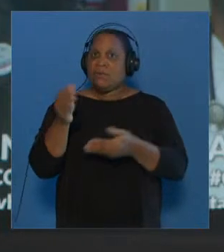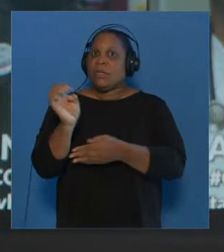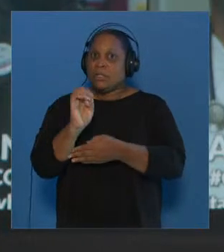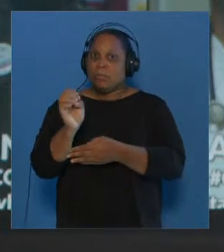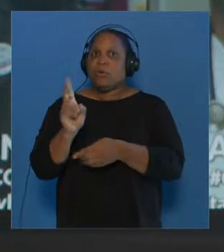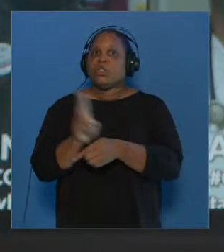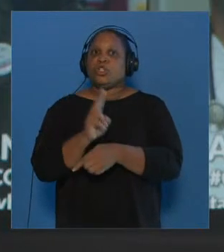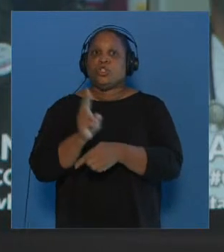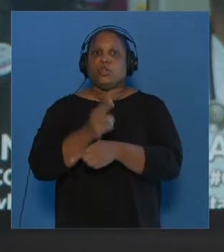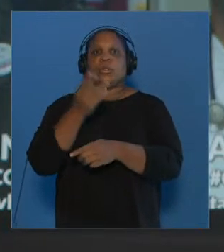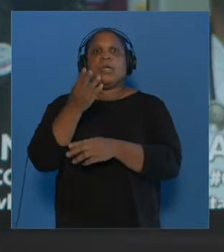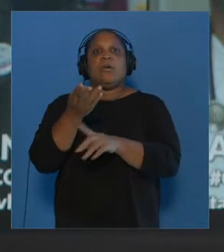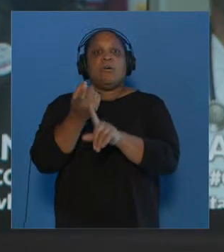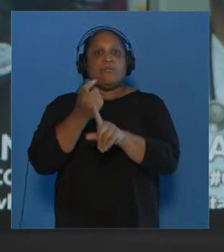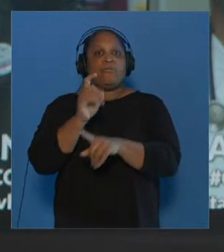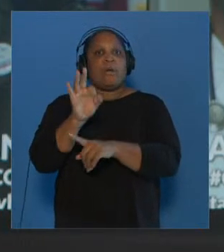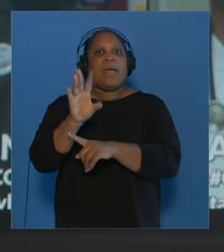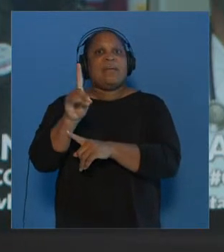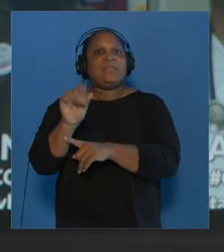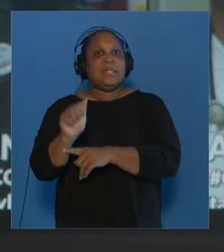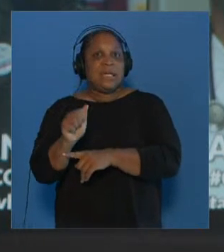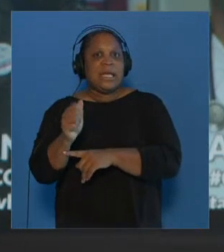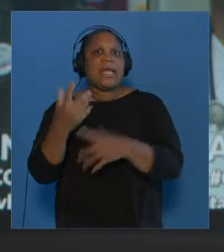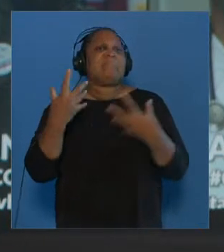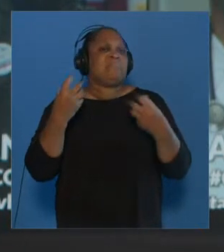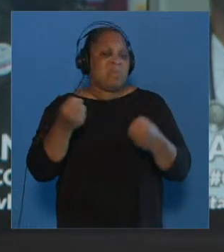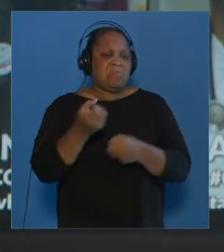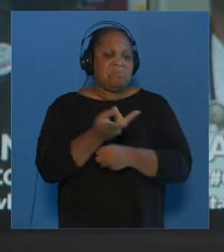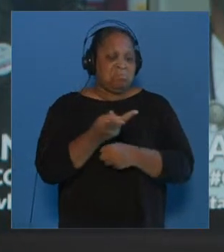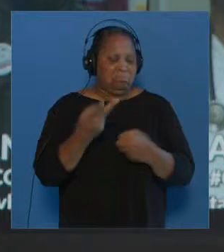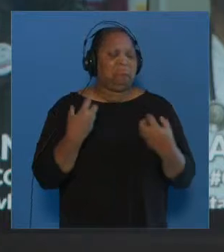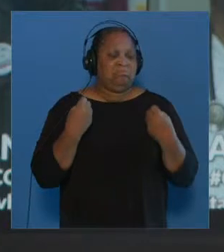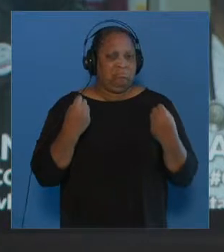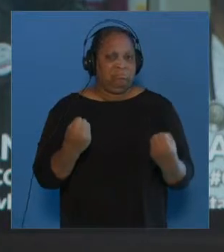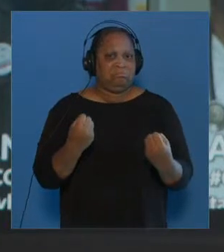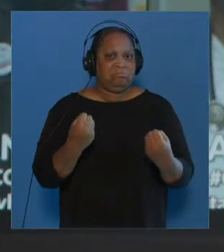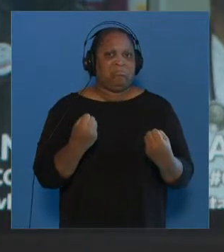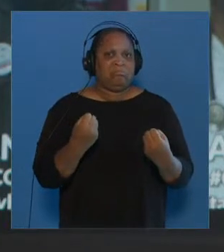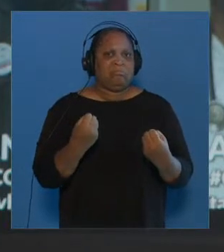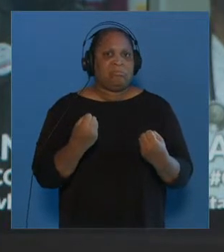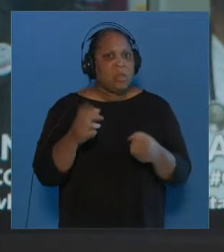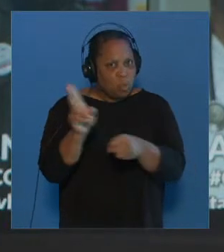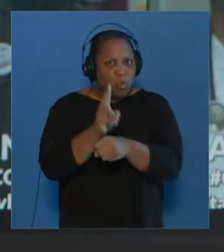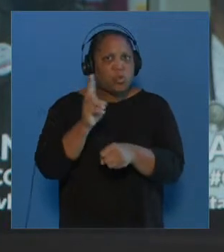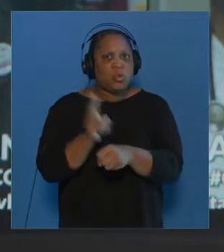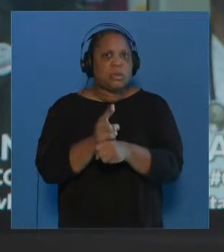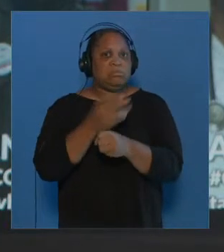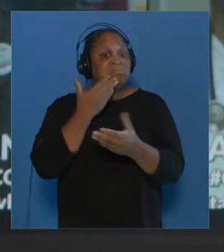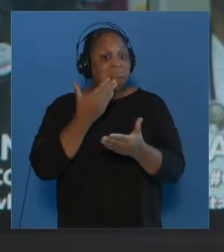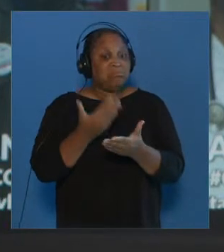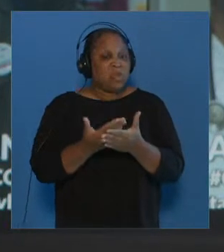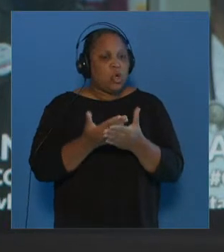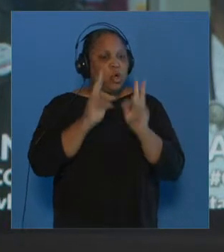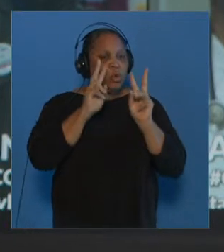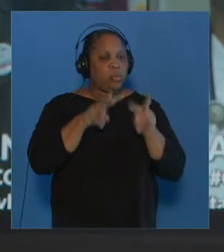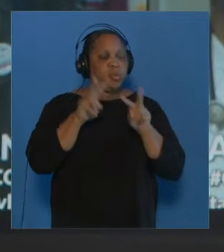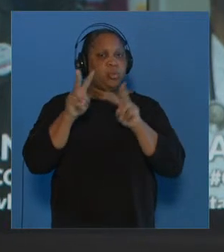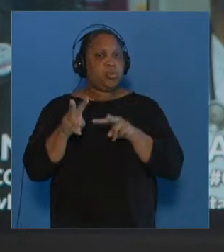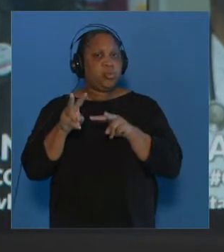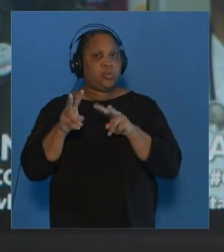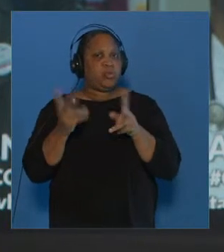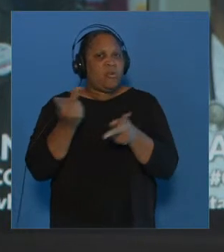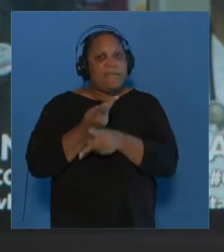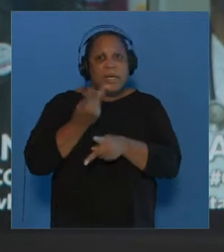United States Food and Drug Administration. So we're confident in those tests that are being administered, and I think that they'll give us a good insight into